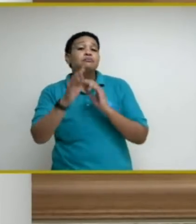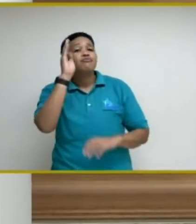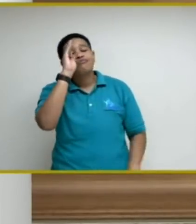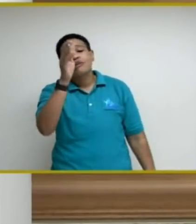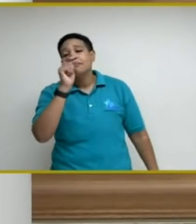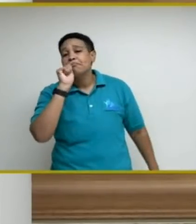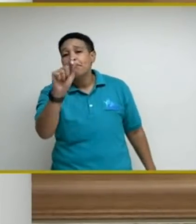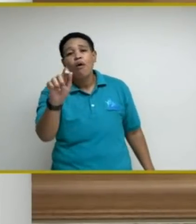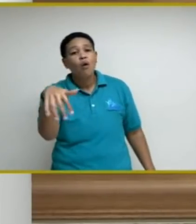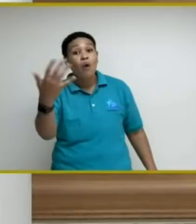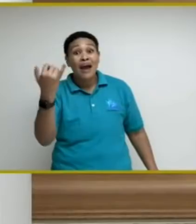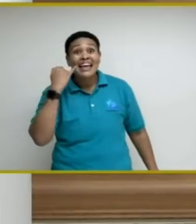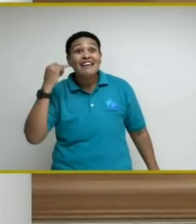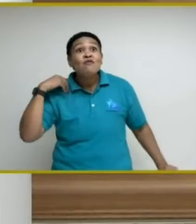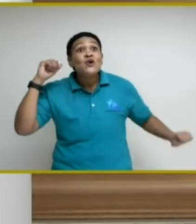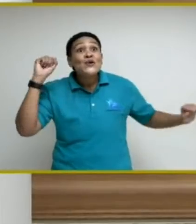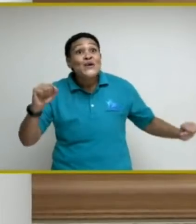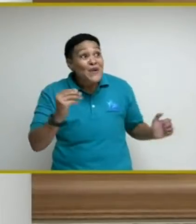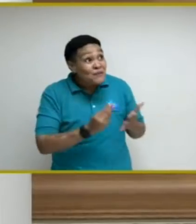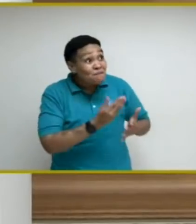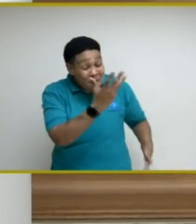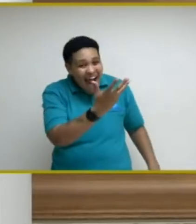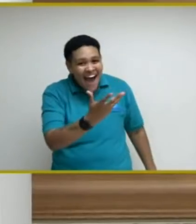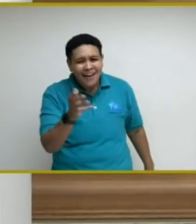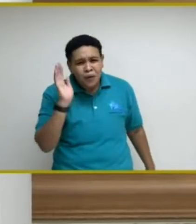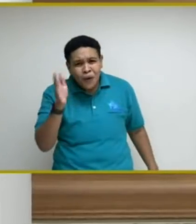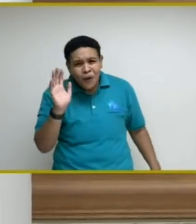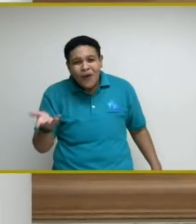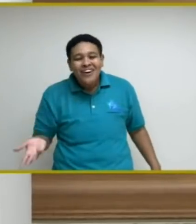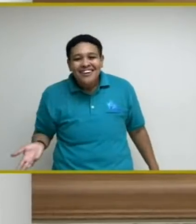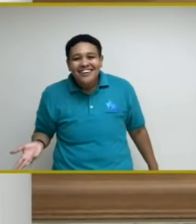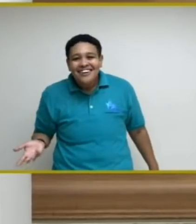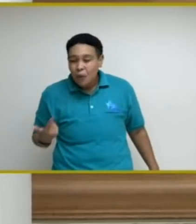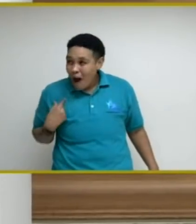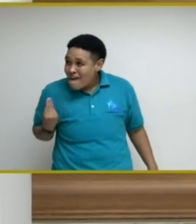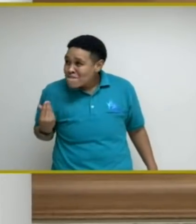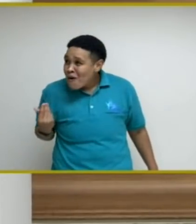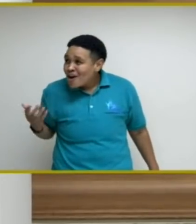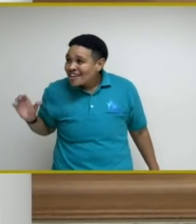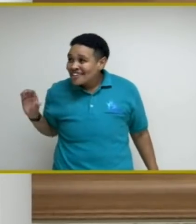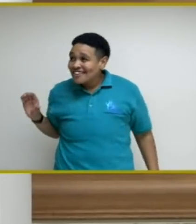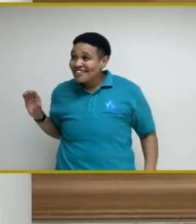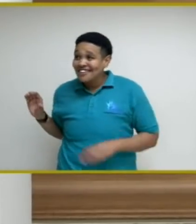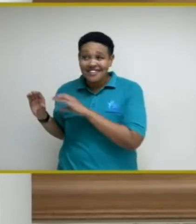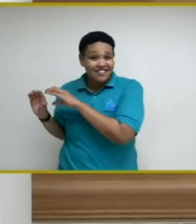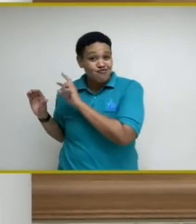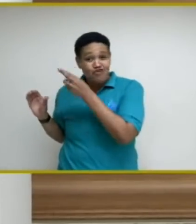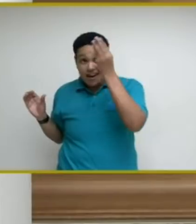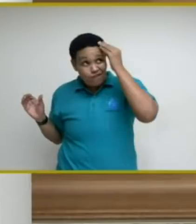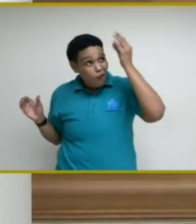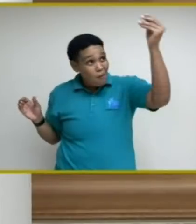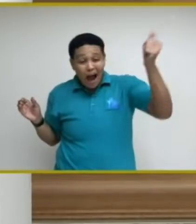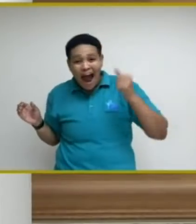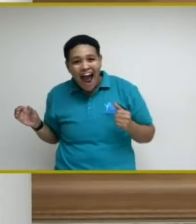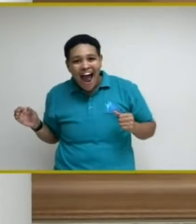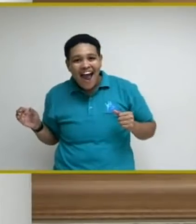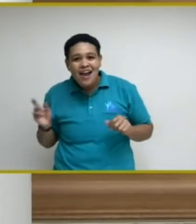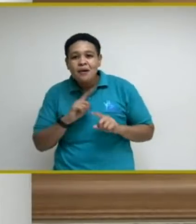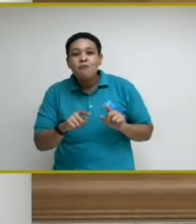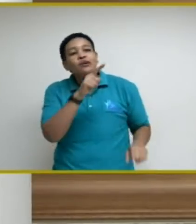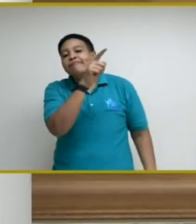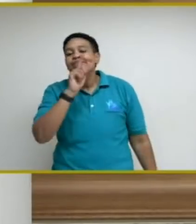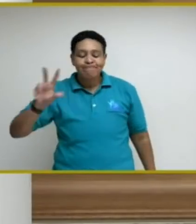could access the supplies, we would certainly buy, because we have the resources to buy, to purchase. It's just not